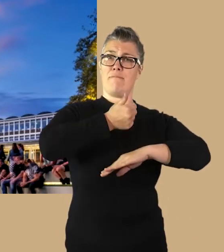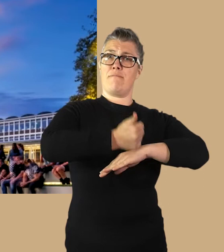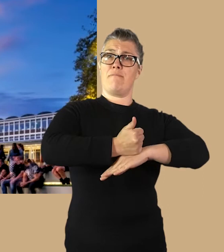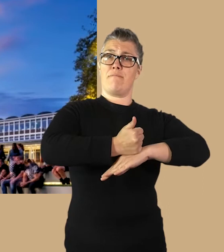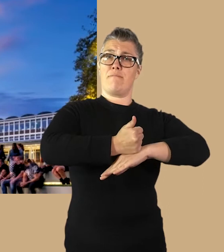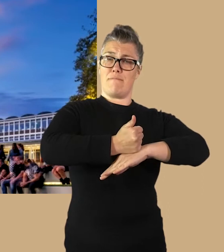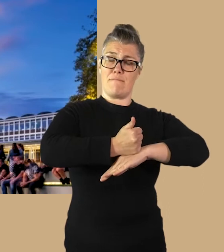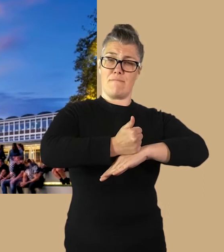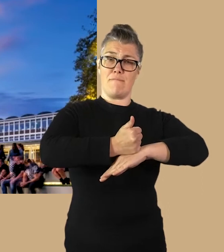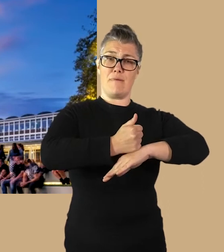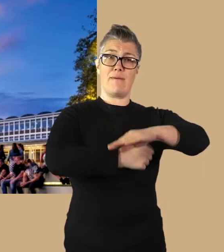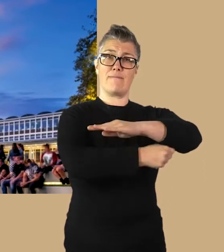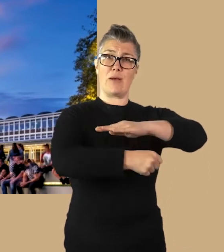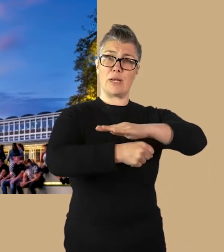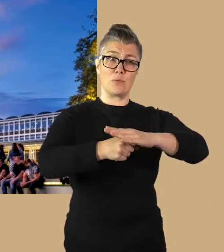foundations